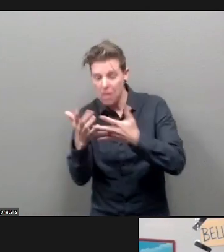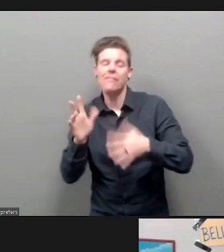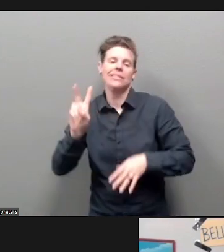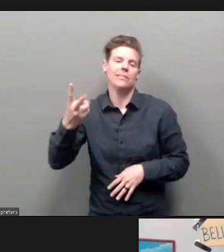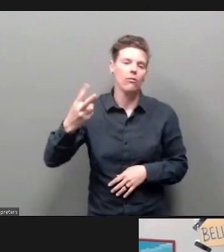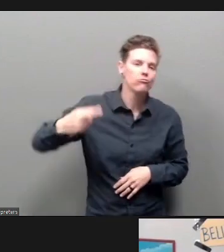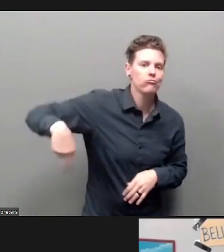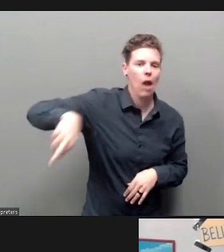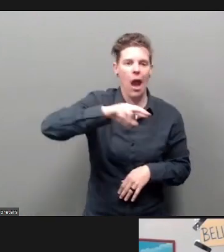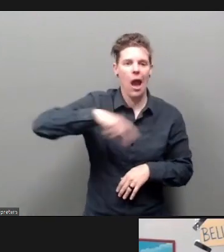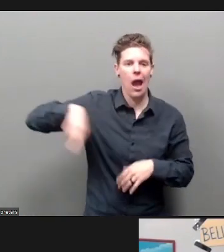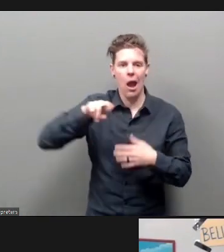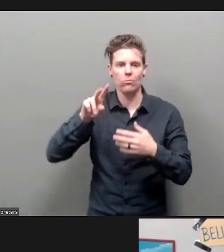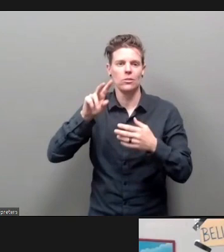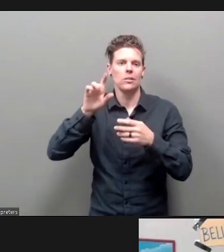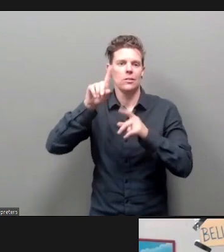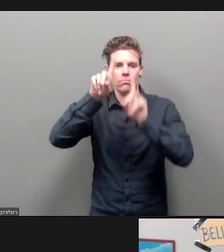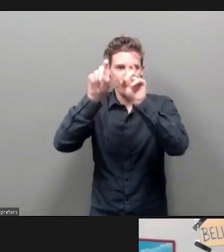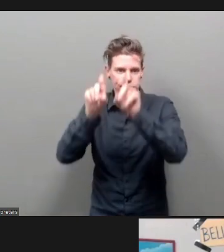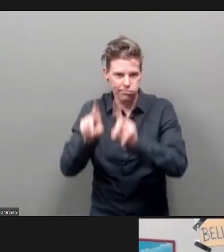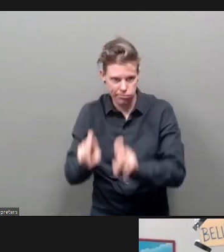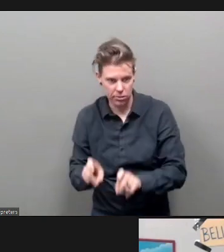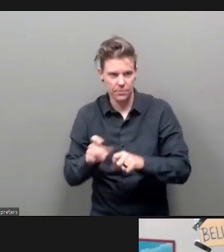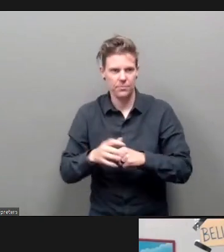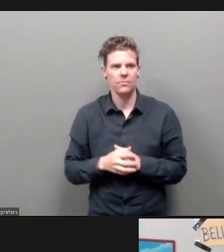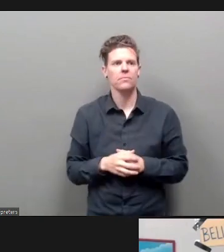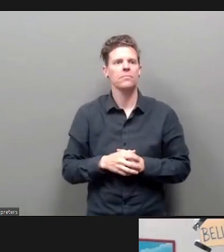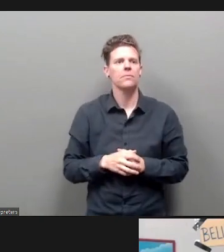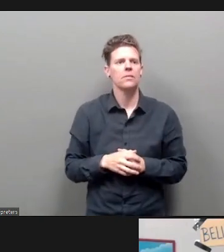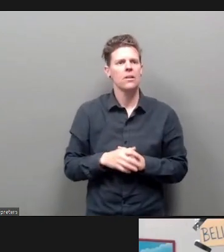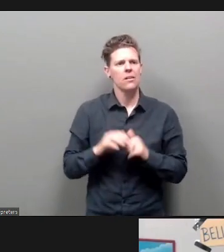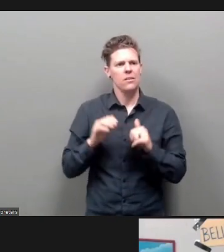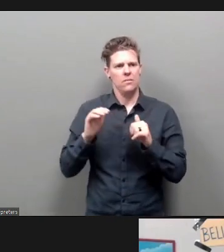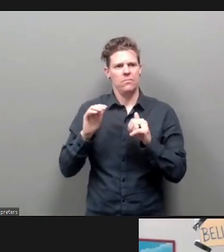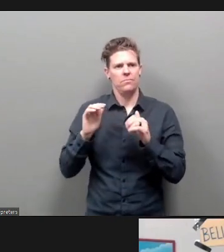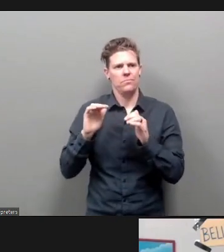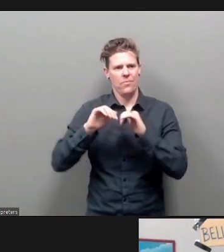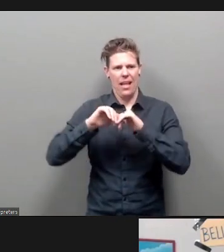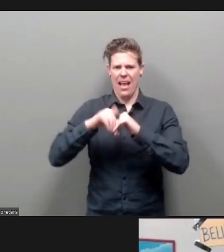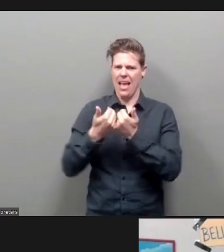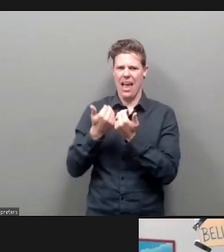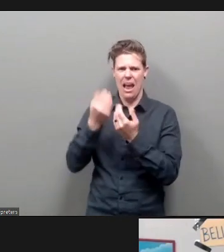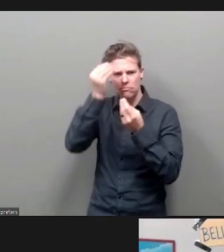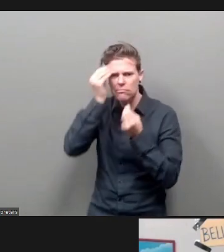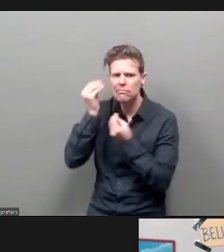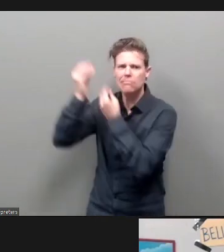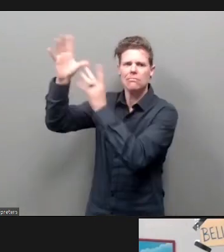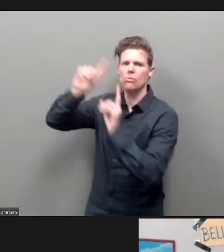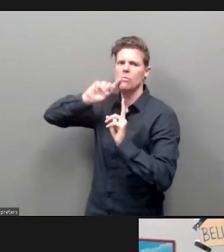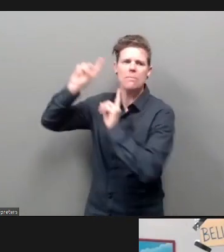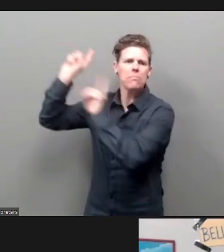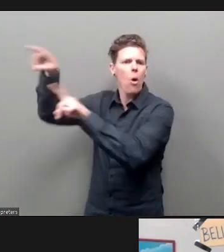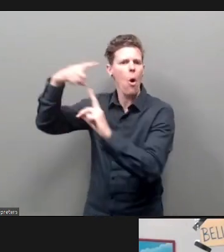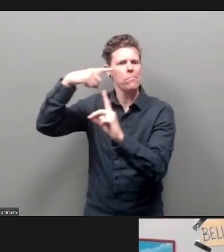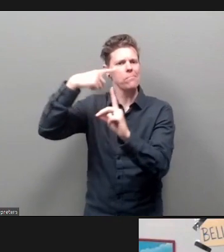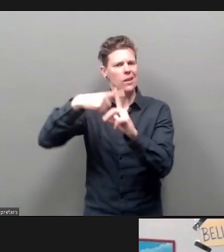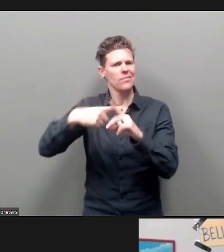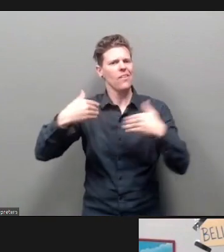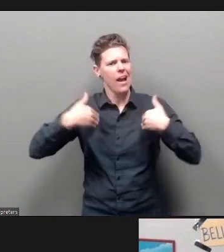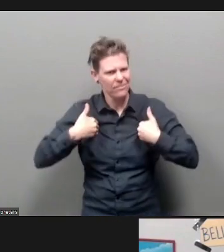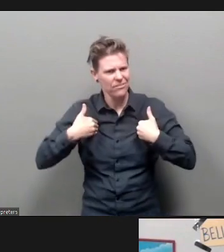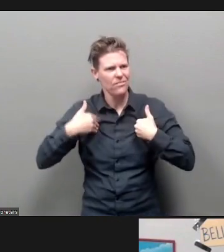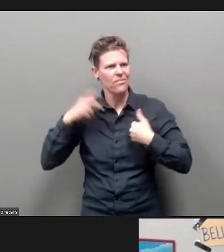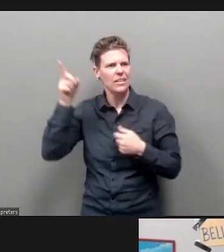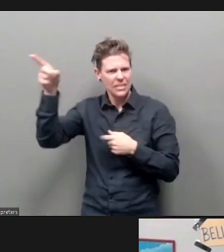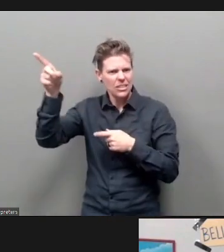about whether and how folks can report positive cases. This is connected to a technology we've had in place for